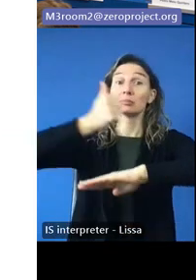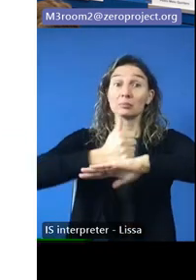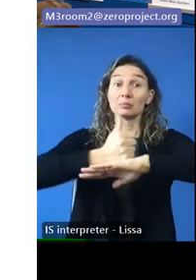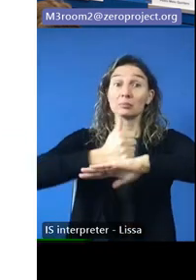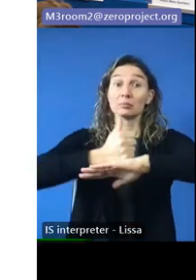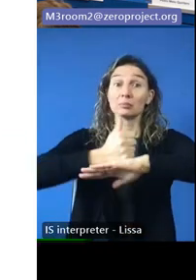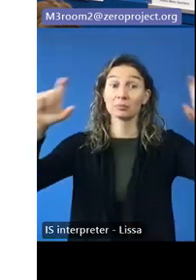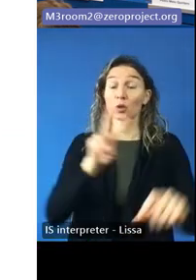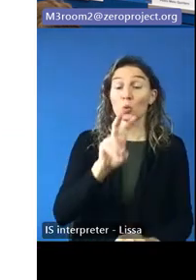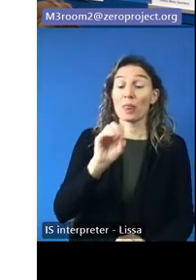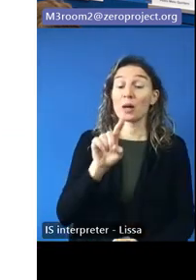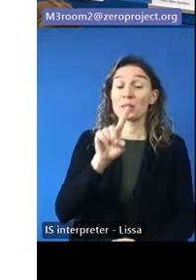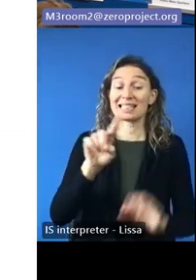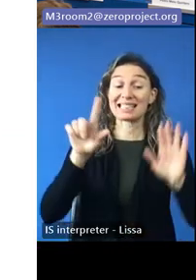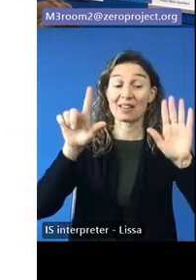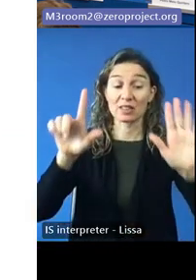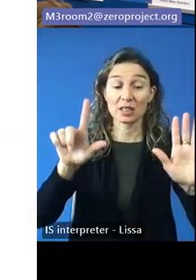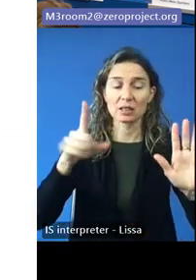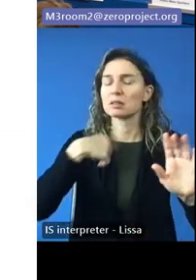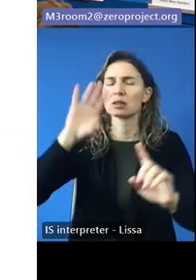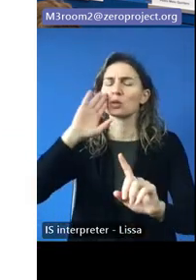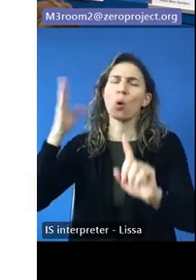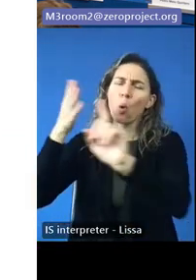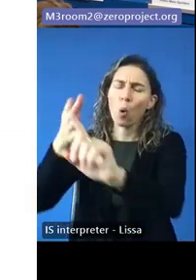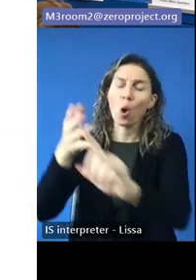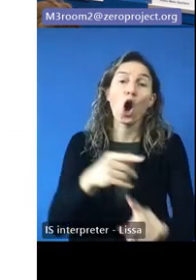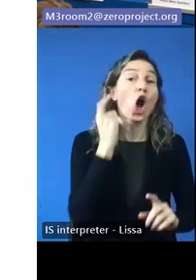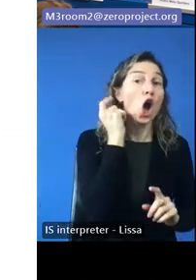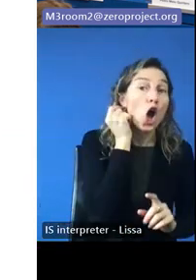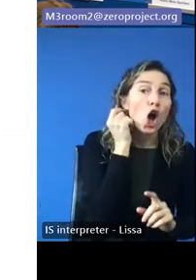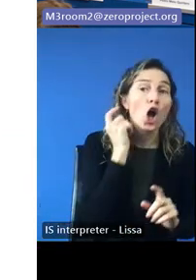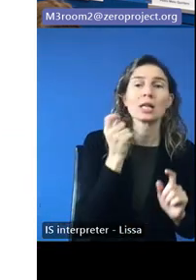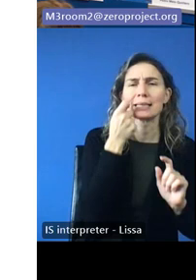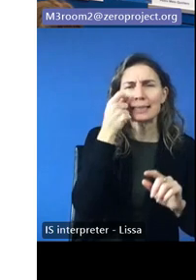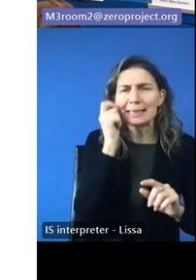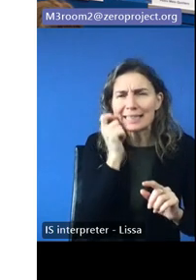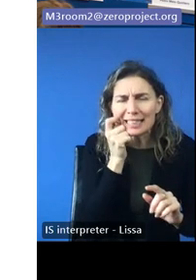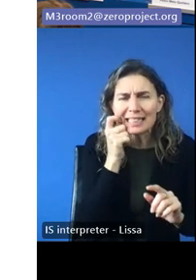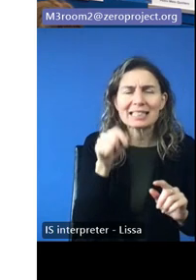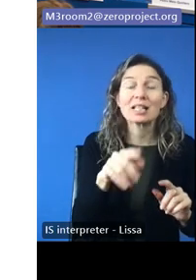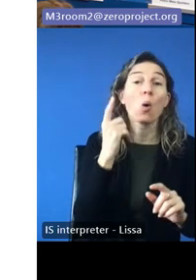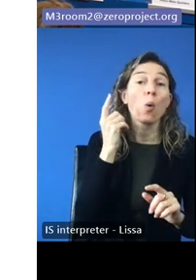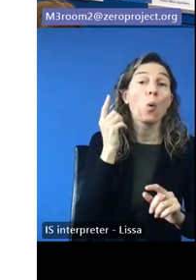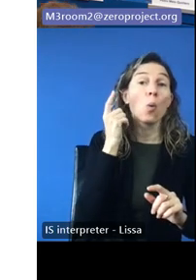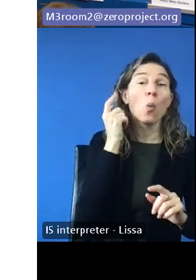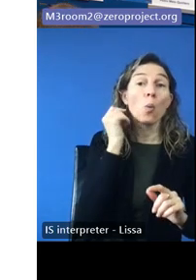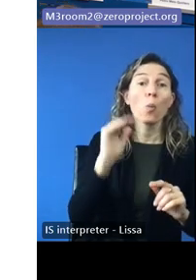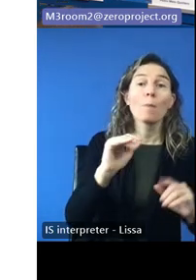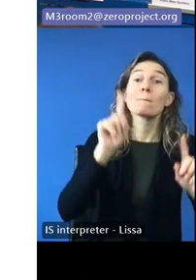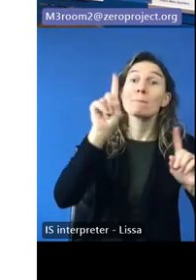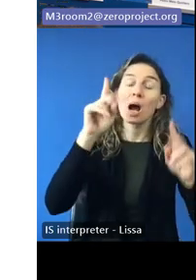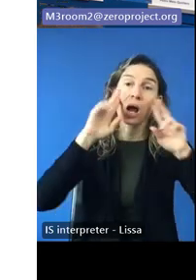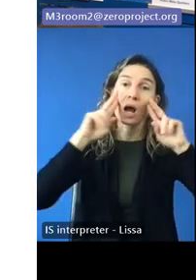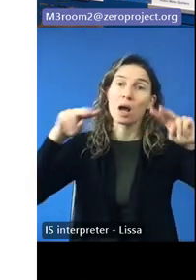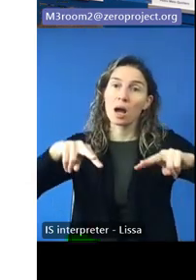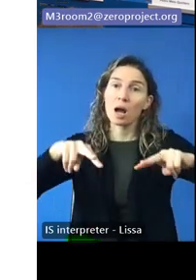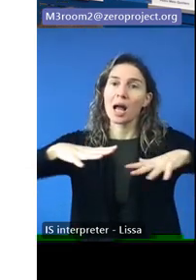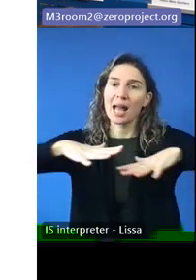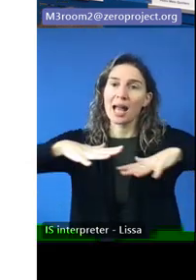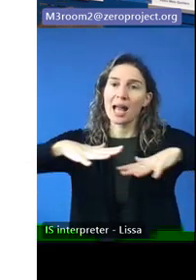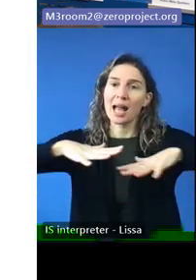guarantee, and exercise of the human rights of girls, teenagers, and women from an intersectional approach.